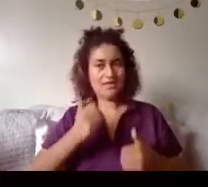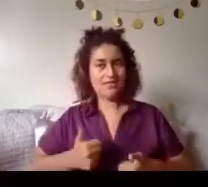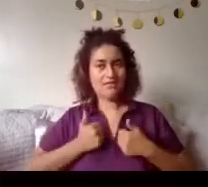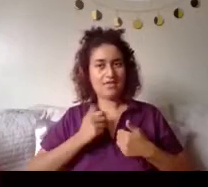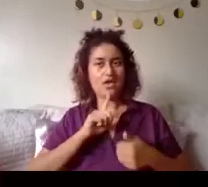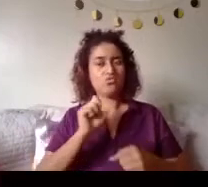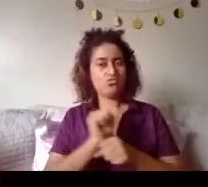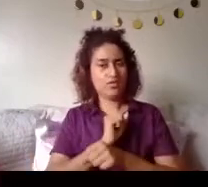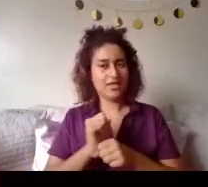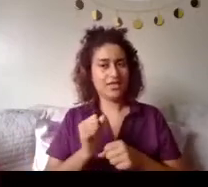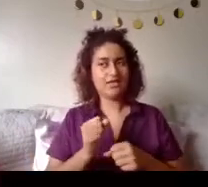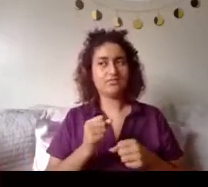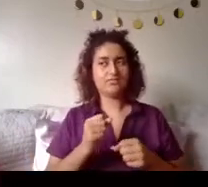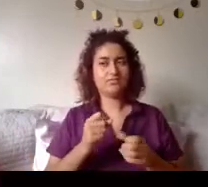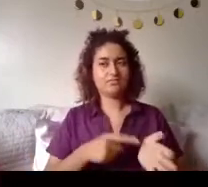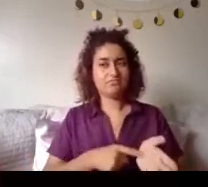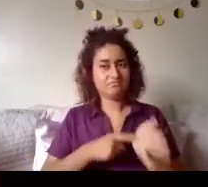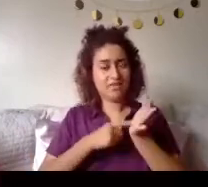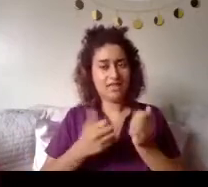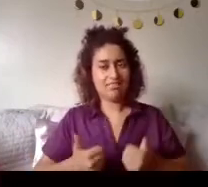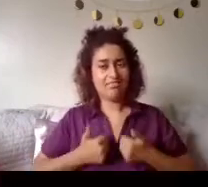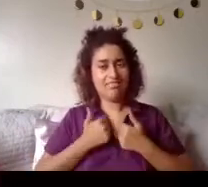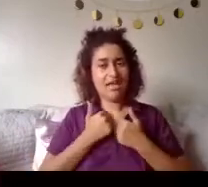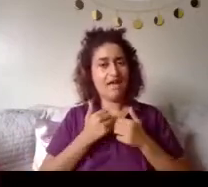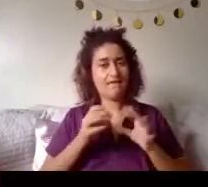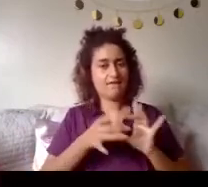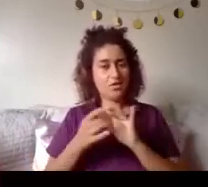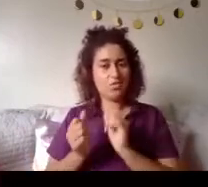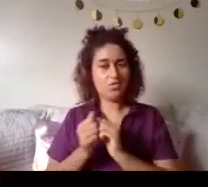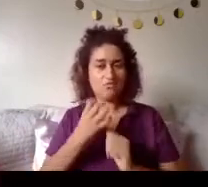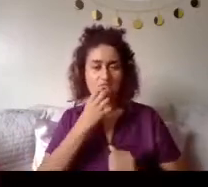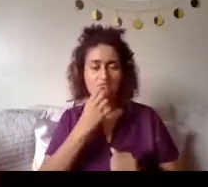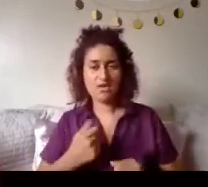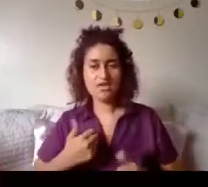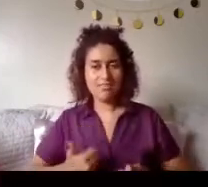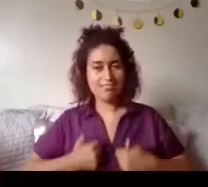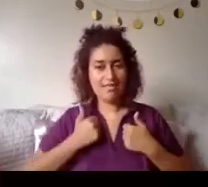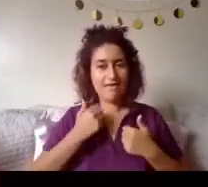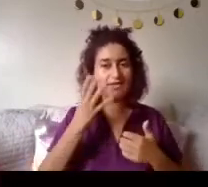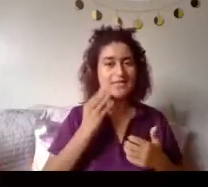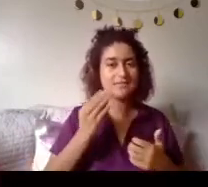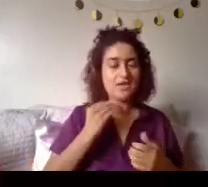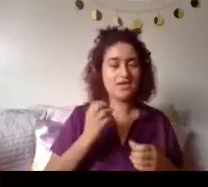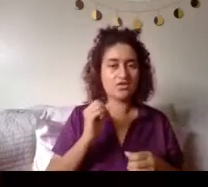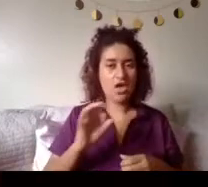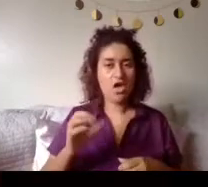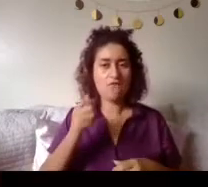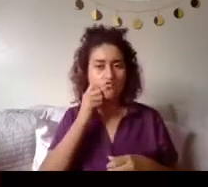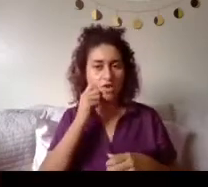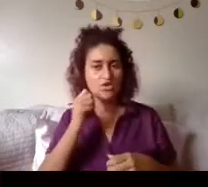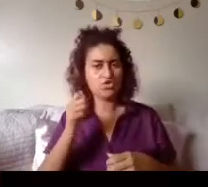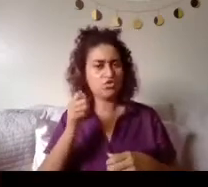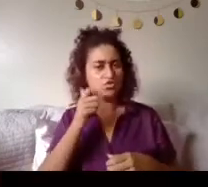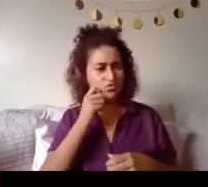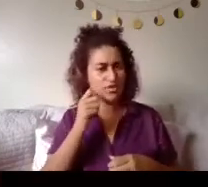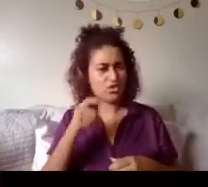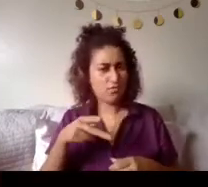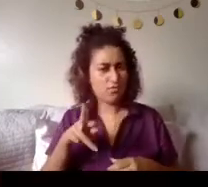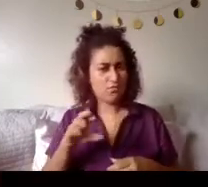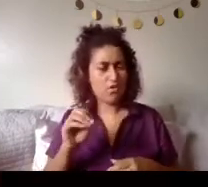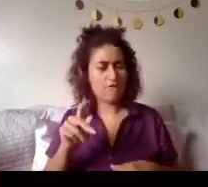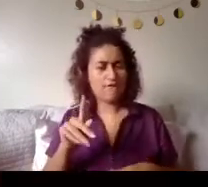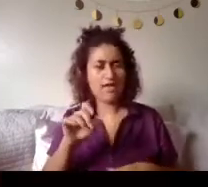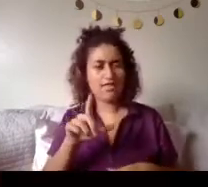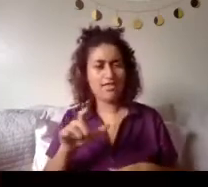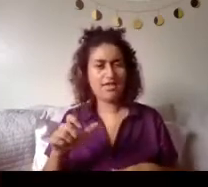for life as precious. Lived experiences of racial profiling, for instance, entail being